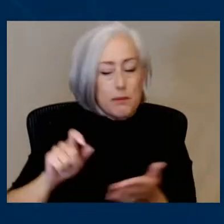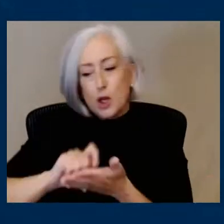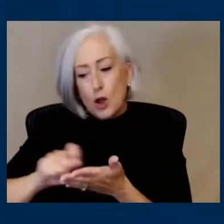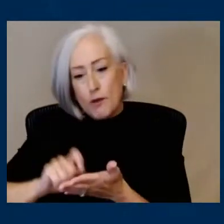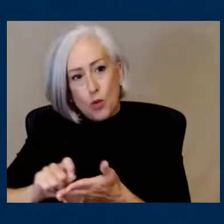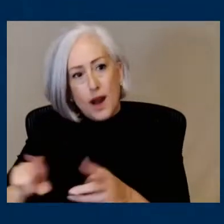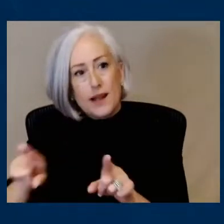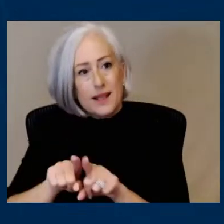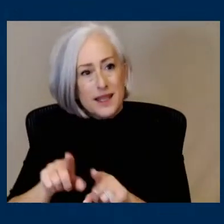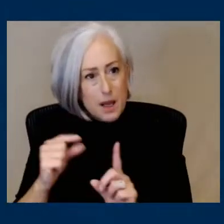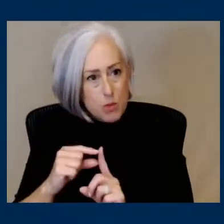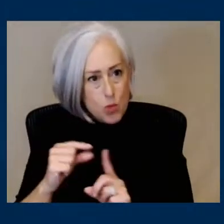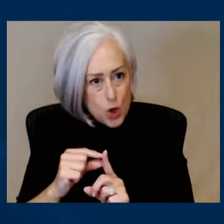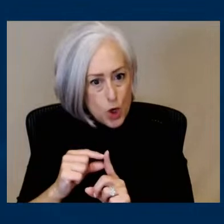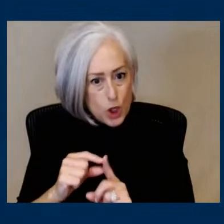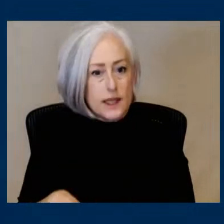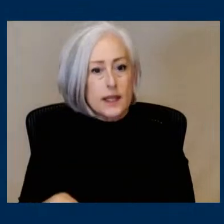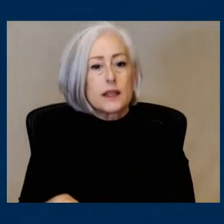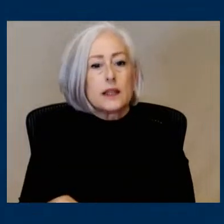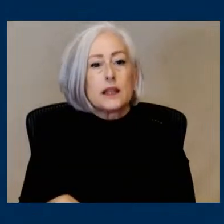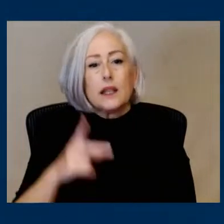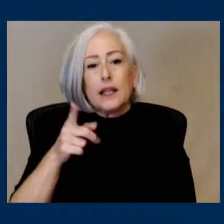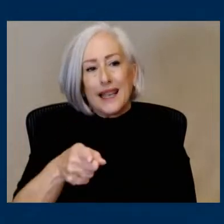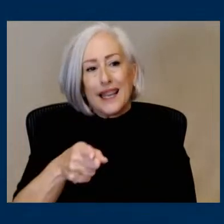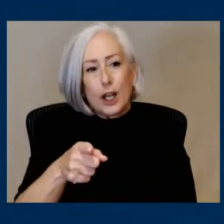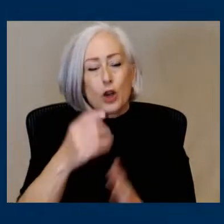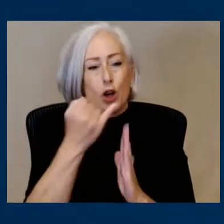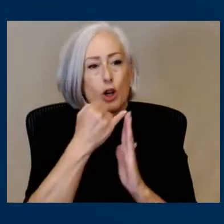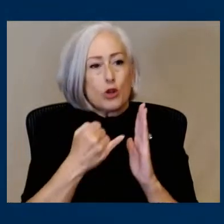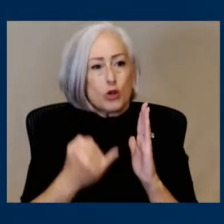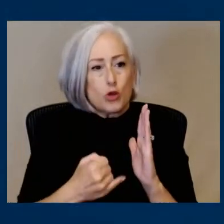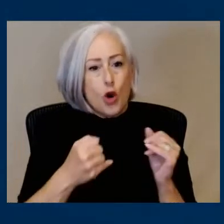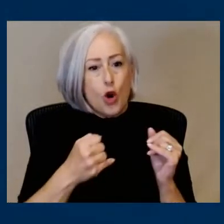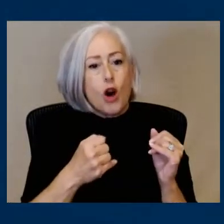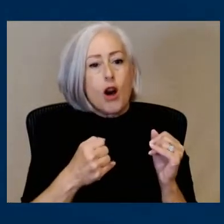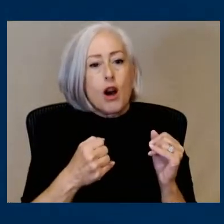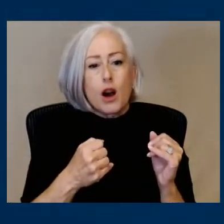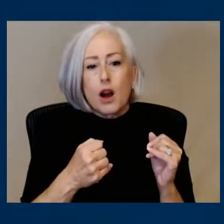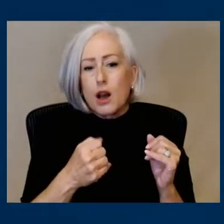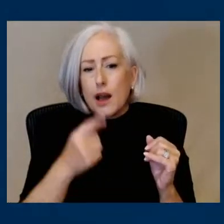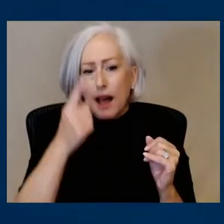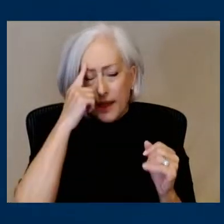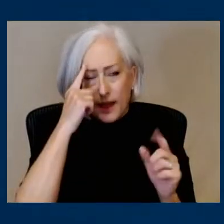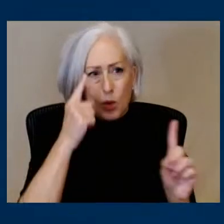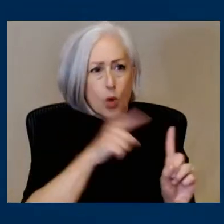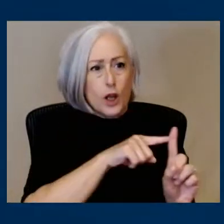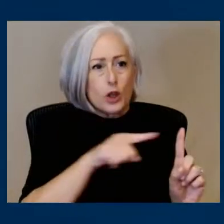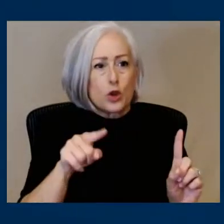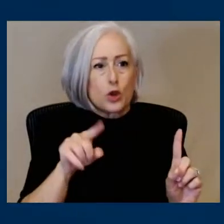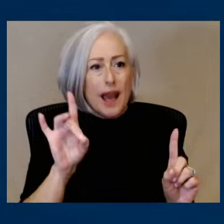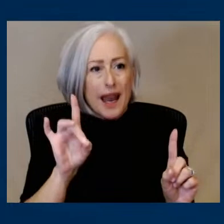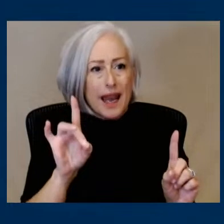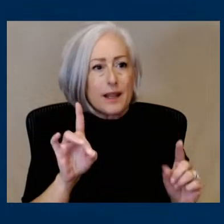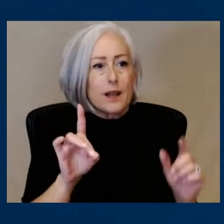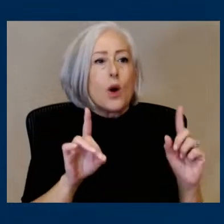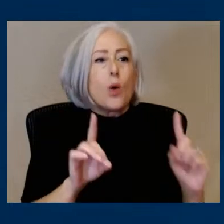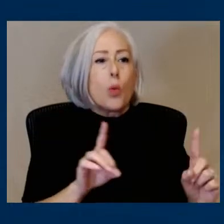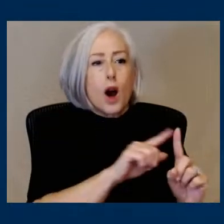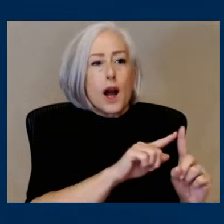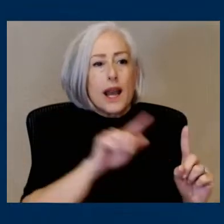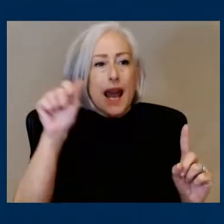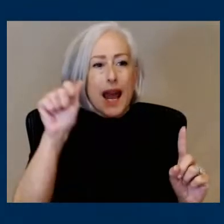you see a figure here where you're drawing a line from, I think it's from 1 to A to 2 to B, and you're alternating back and